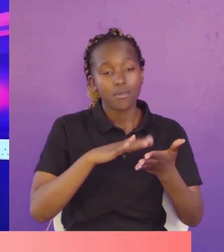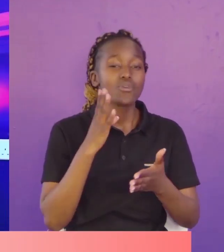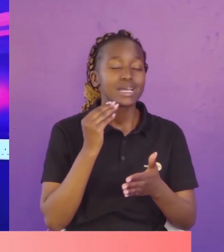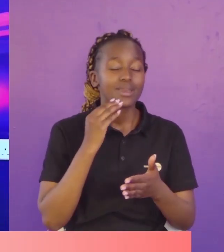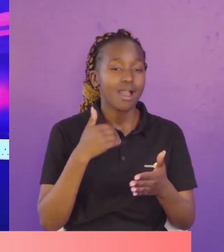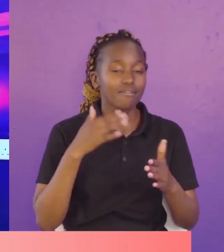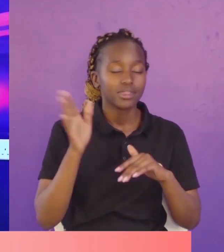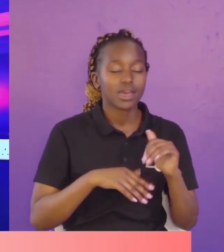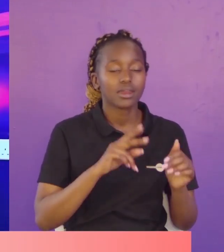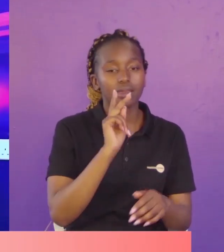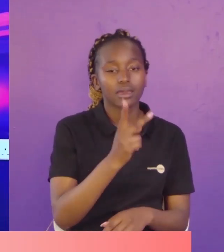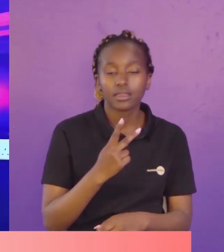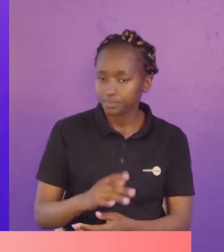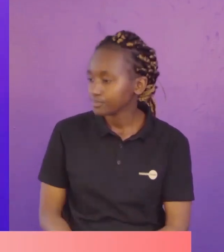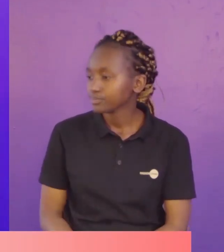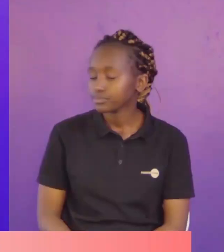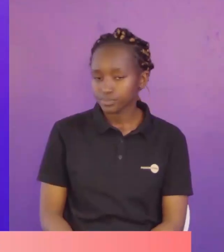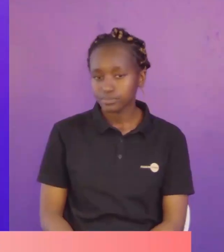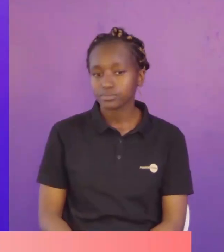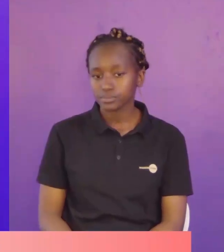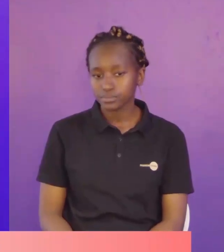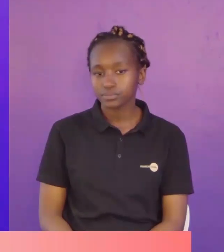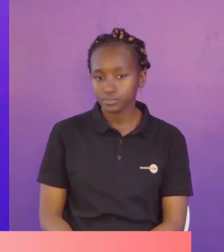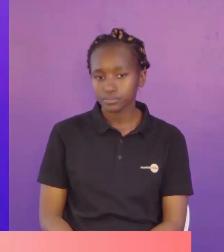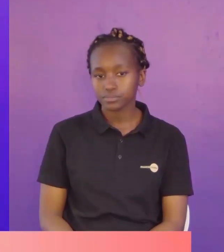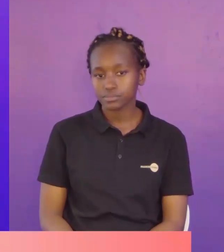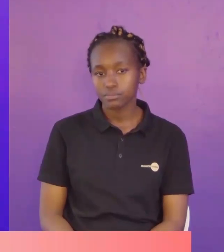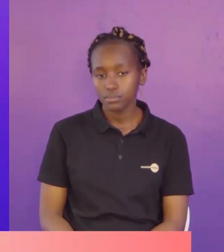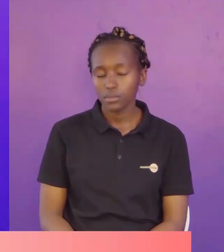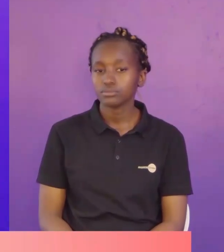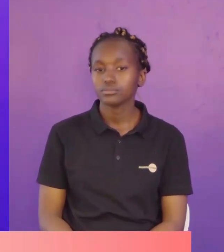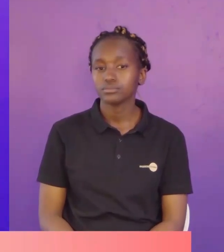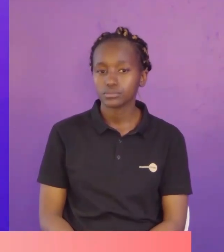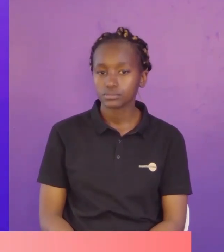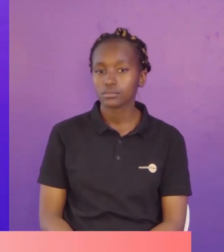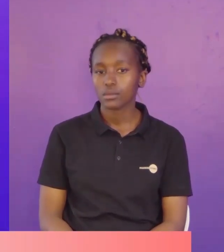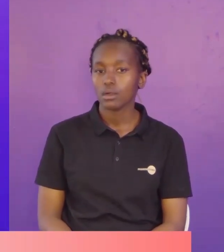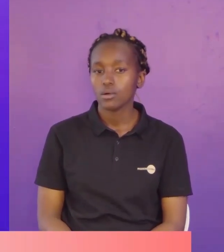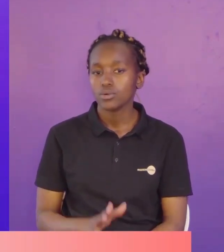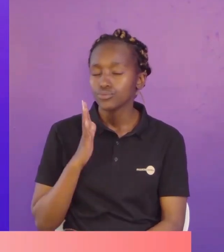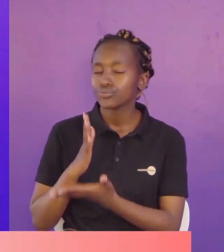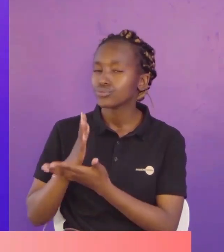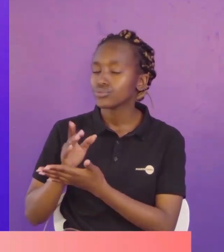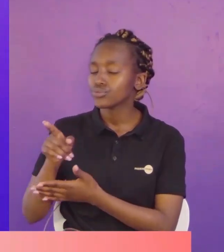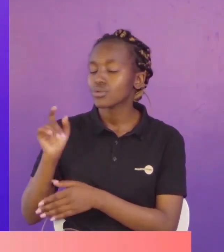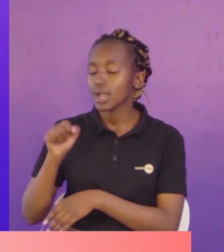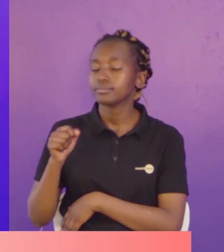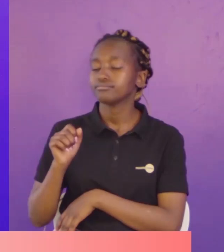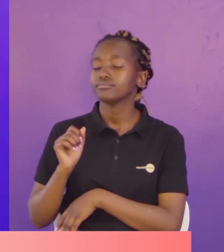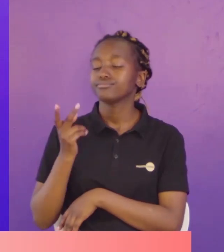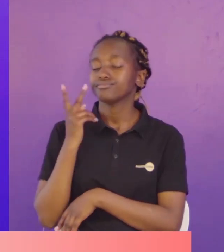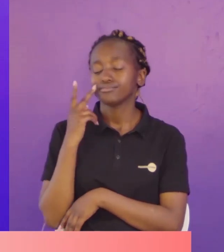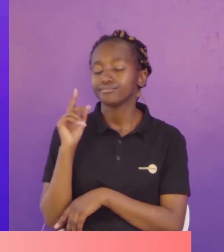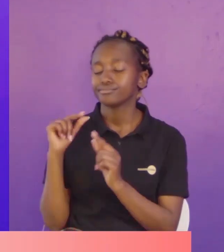yes. And unajua, you can look at that group and think that only Ivory Coast